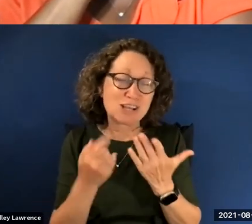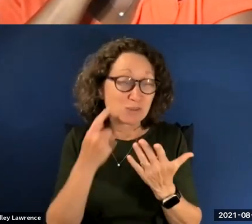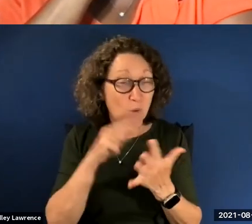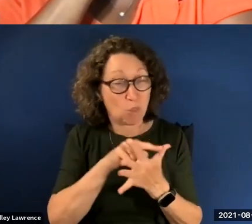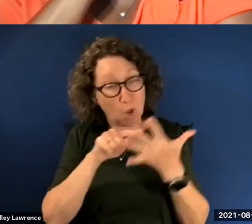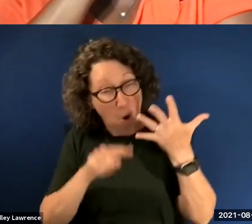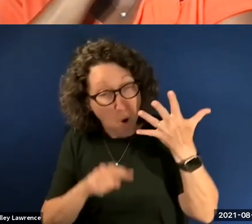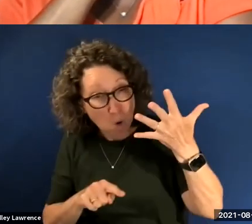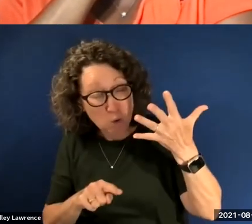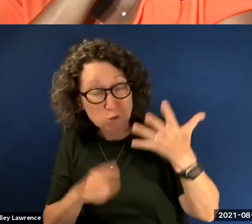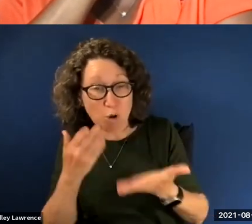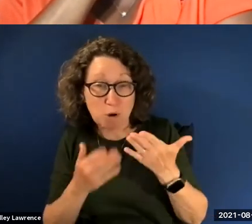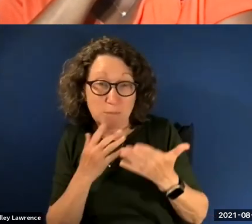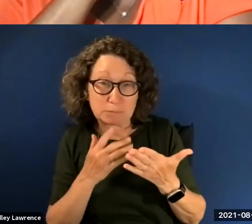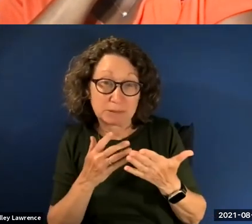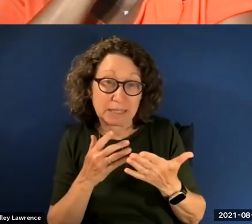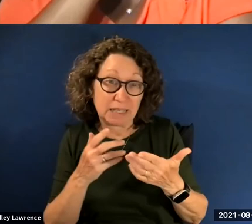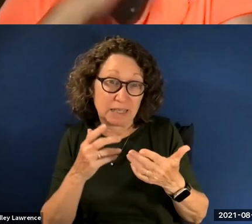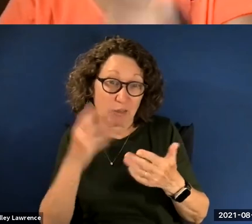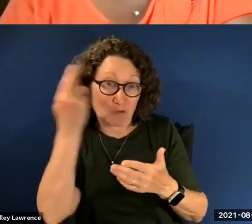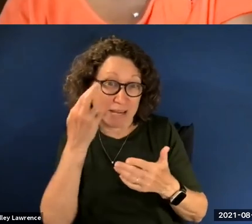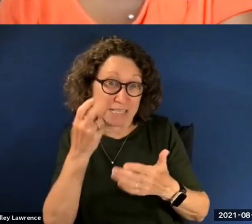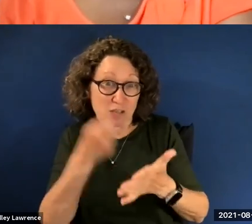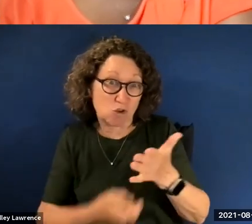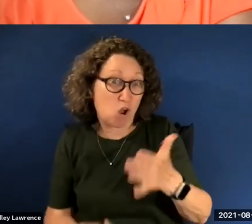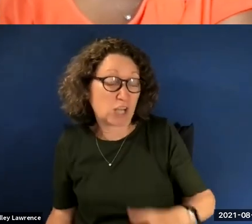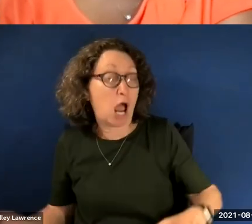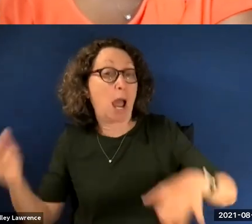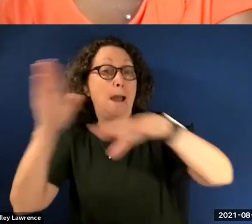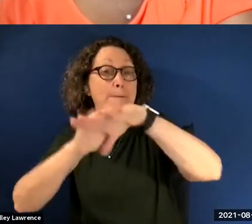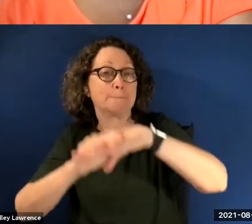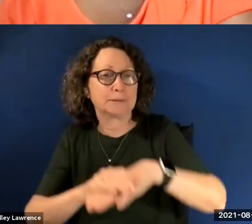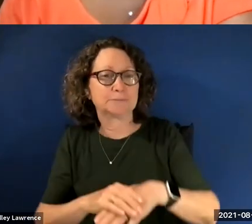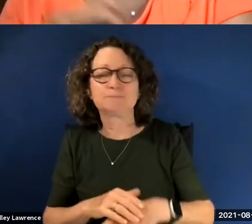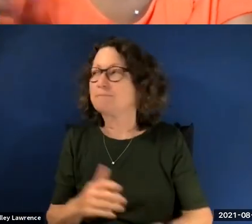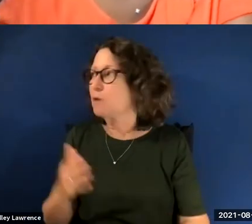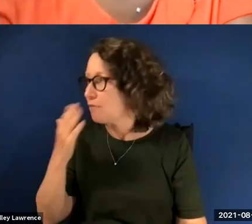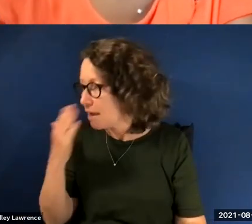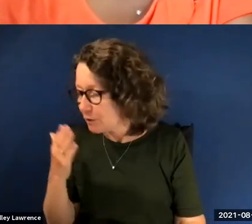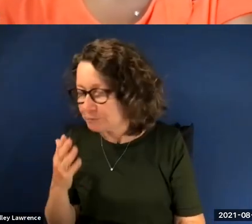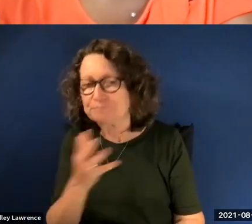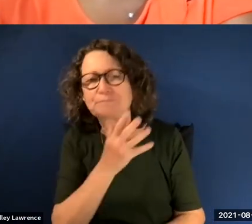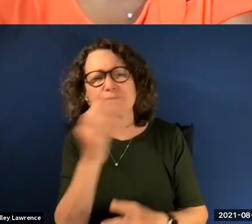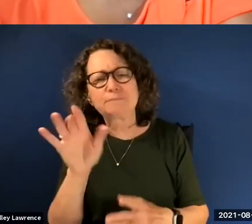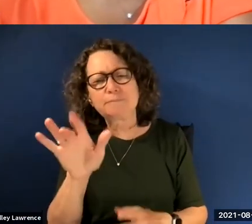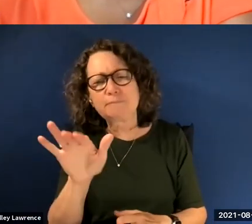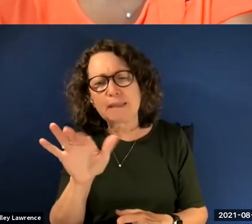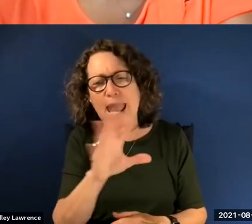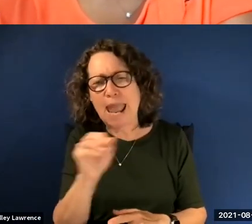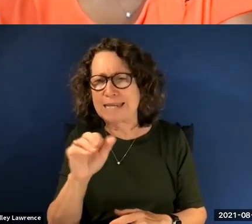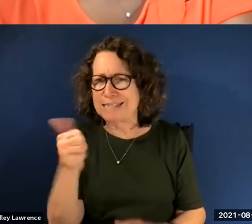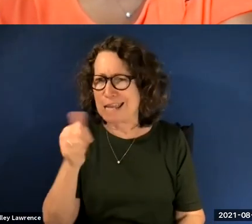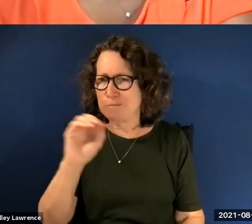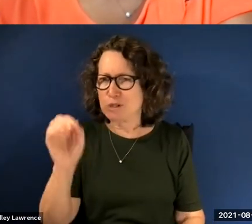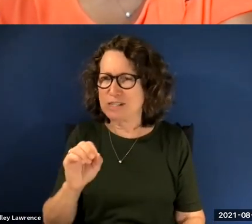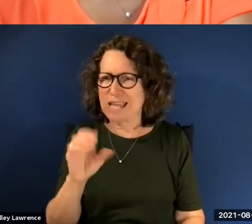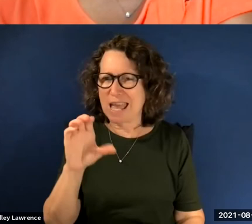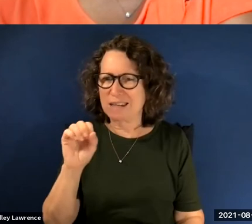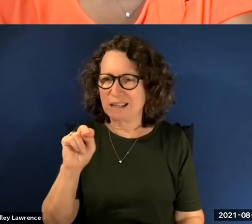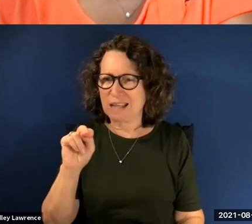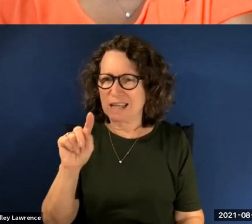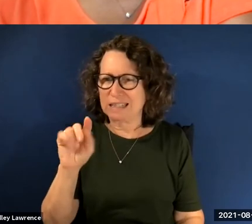those are probably the main factors. And thank you. And the 10%